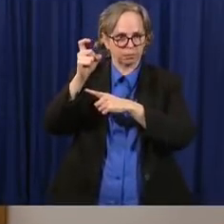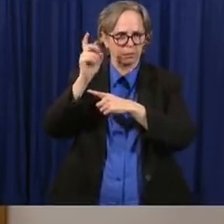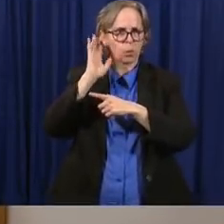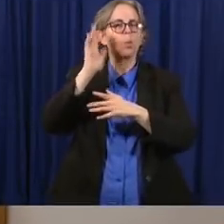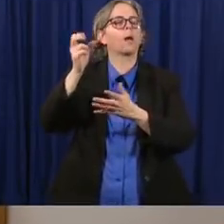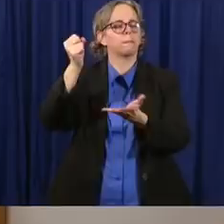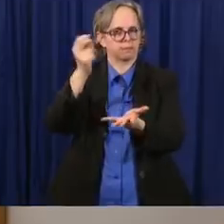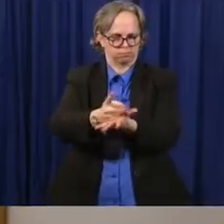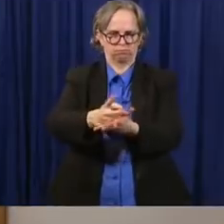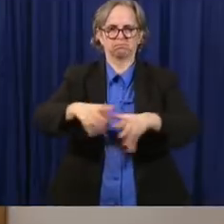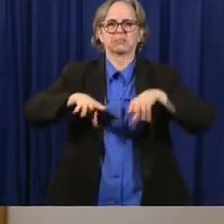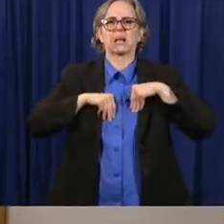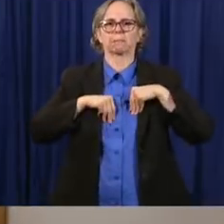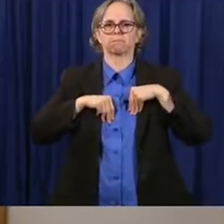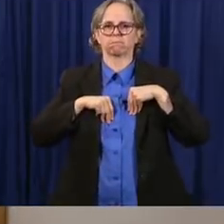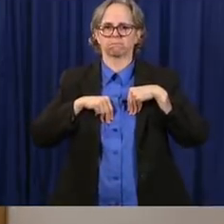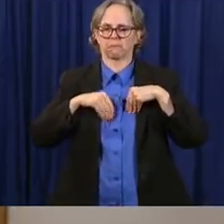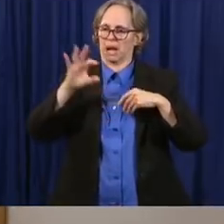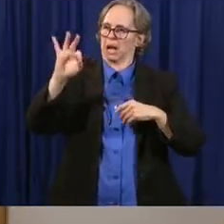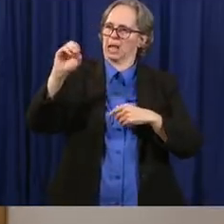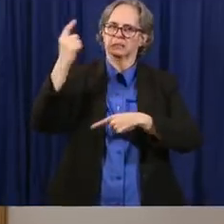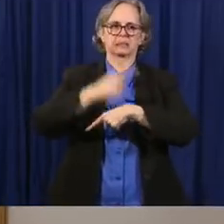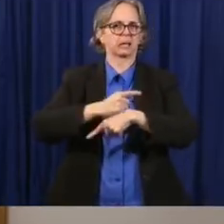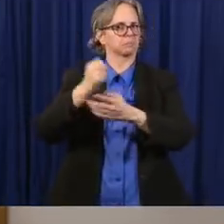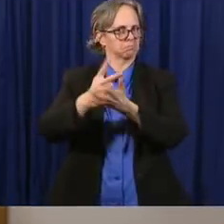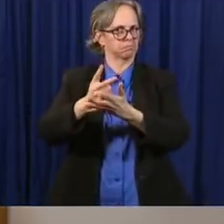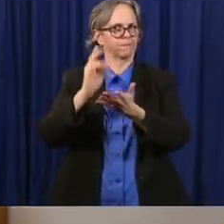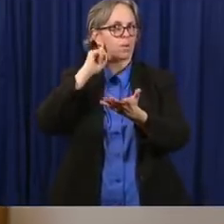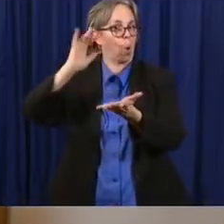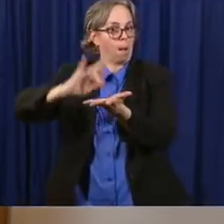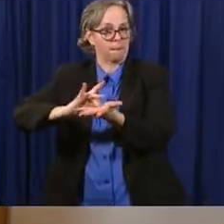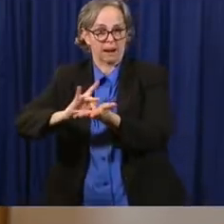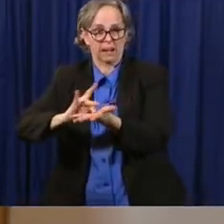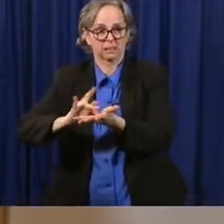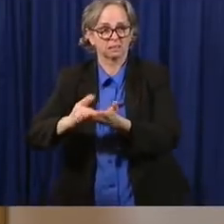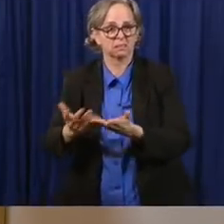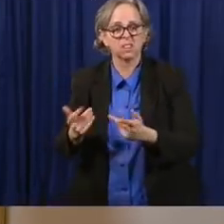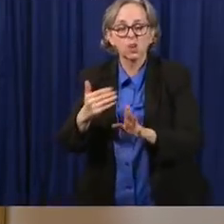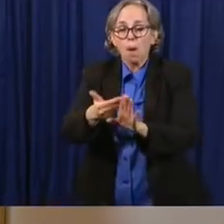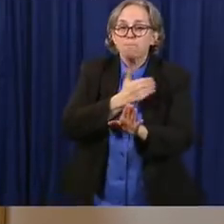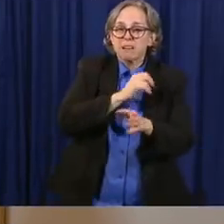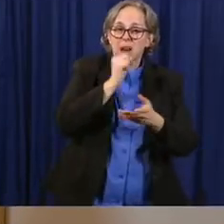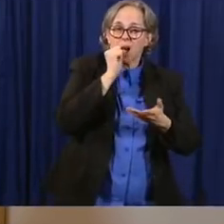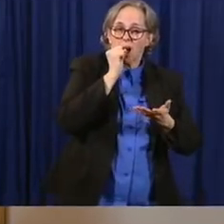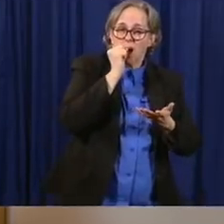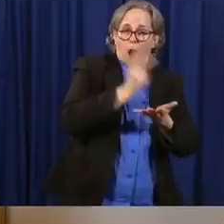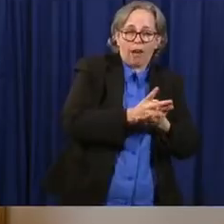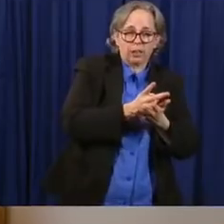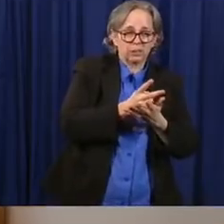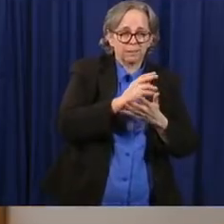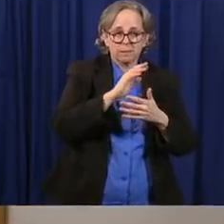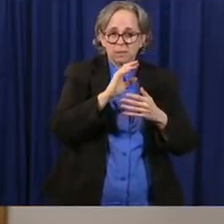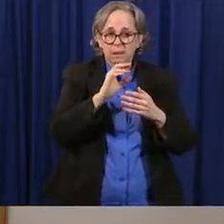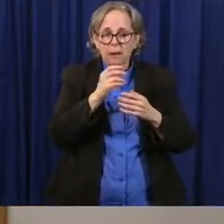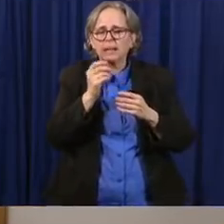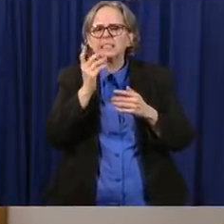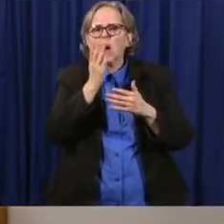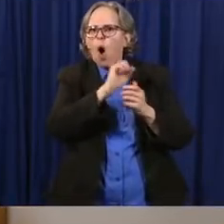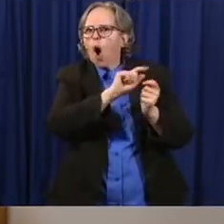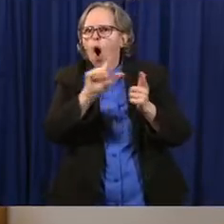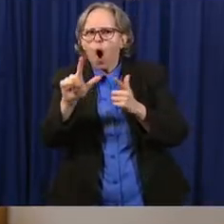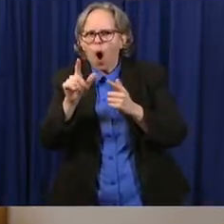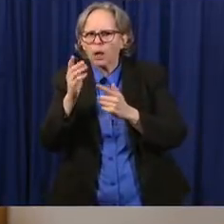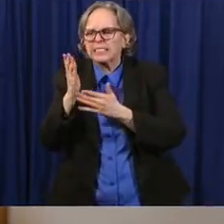lifted prior authorization for all but a few services. This took effect on March 27th. Physicians